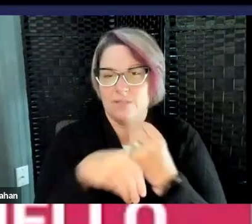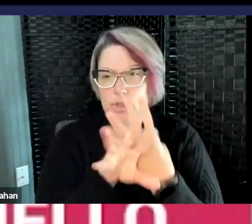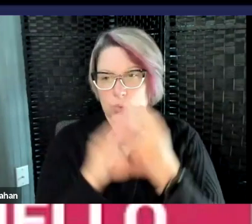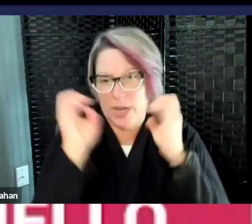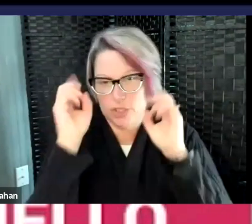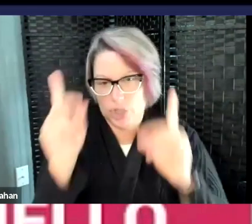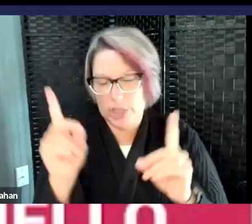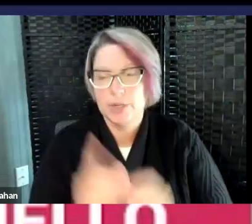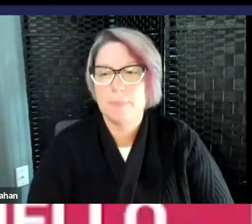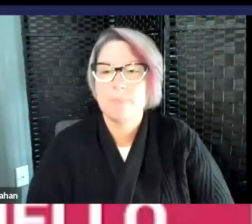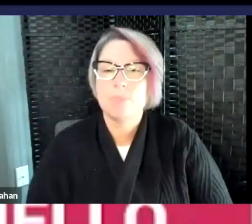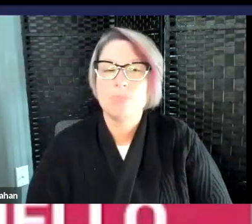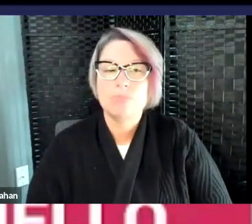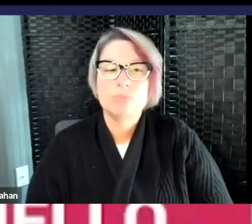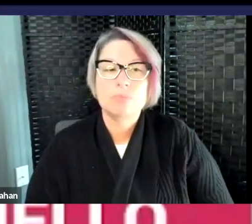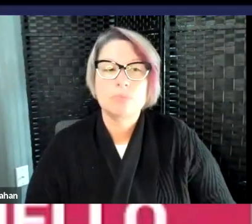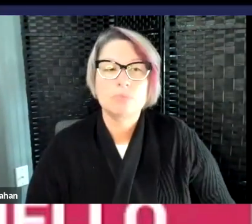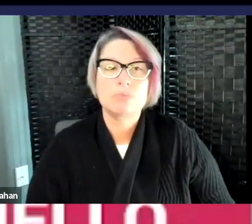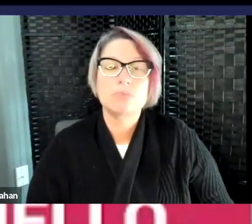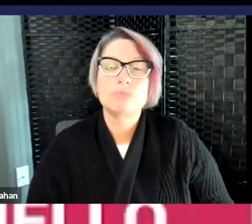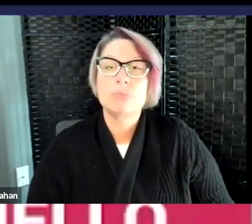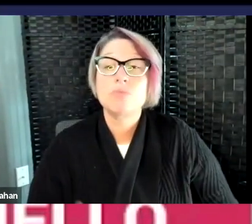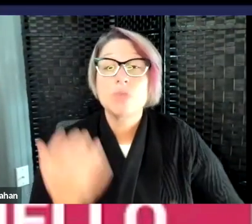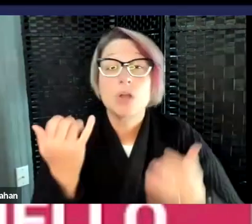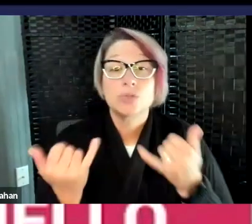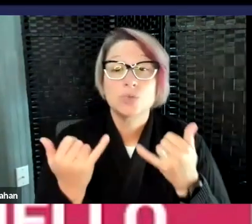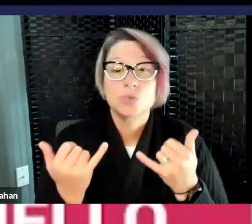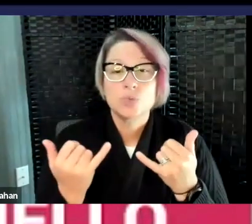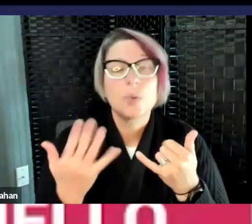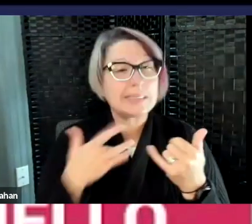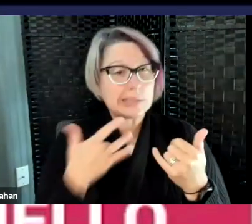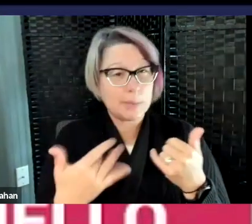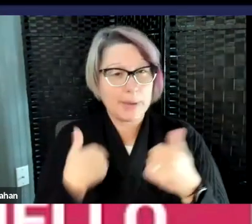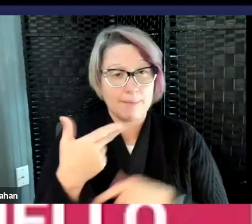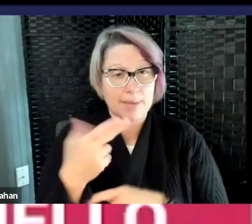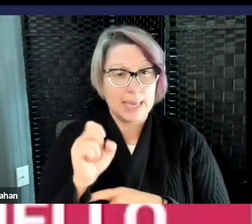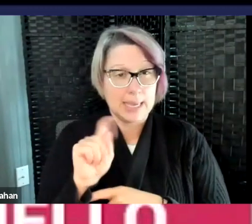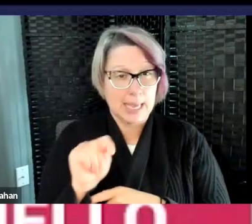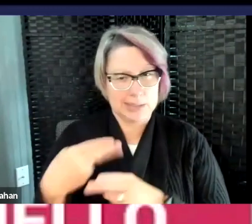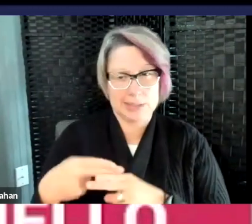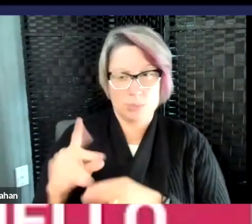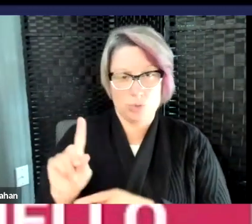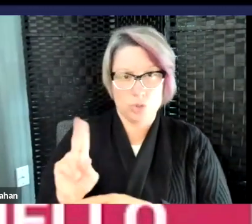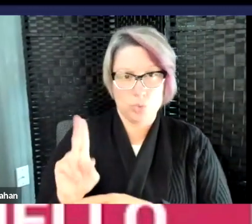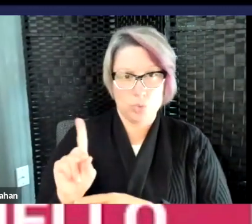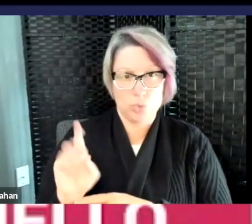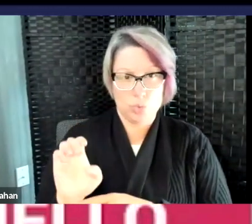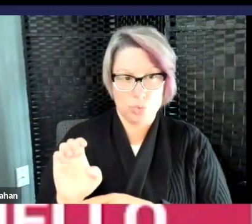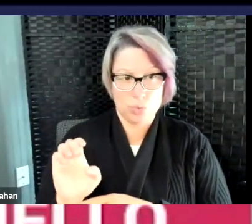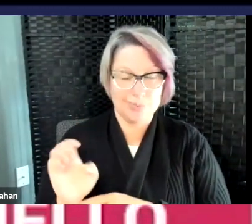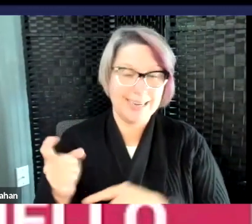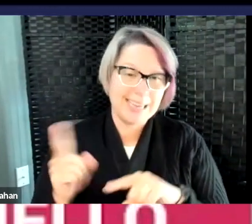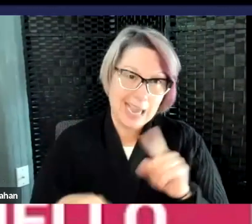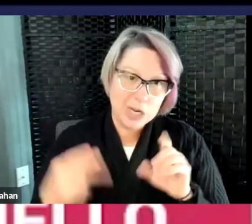be here, guys. Now, today we normally have a guest. His name is Dude, and you can see him right there. He can't be here